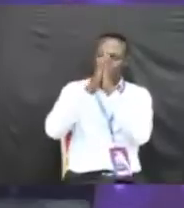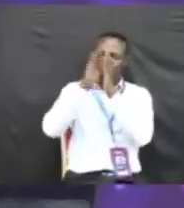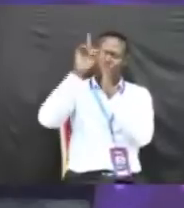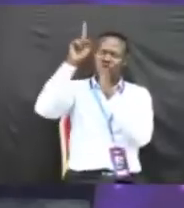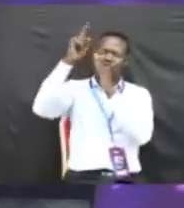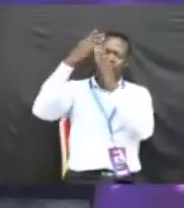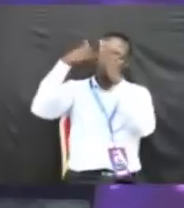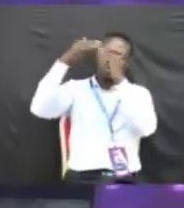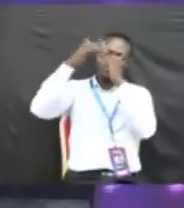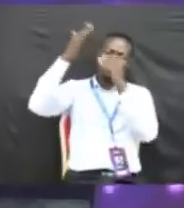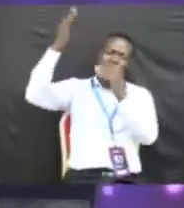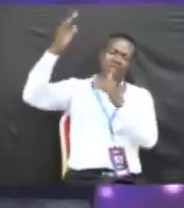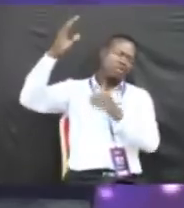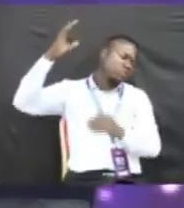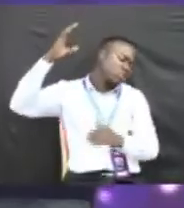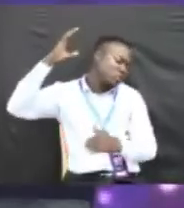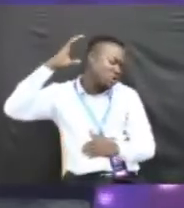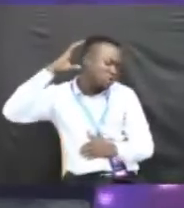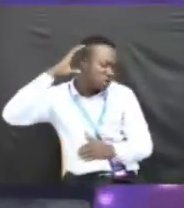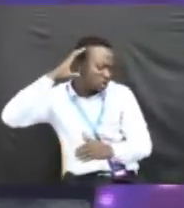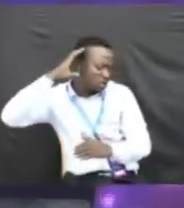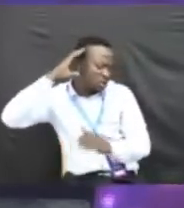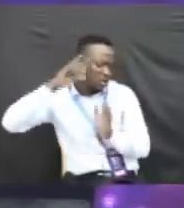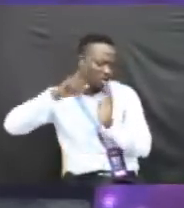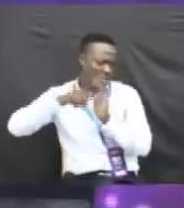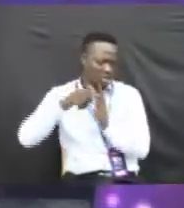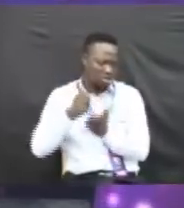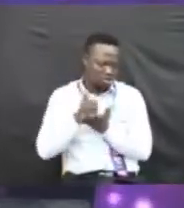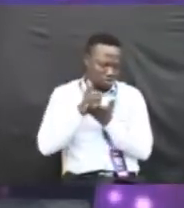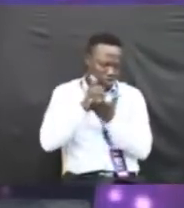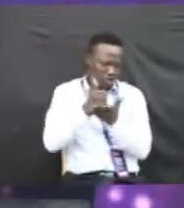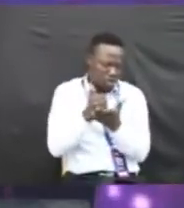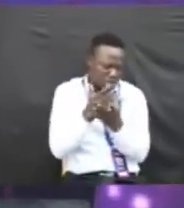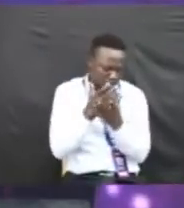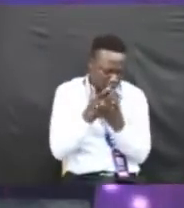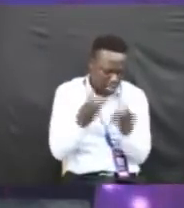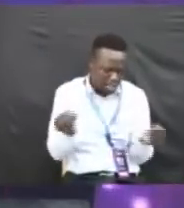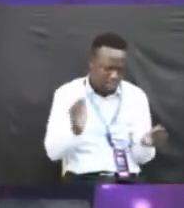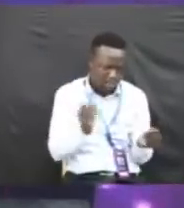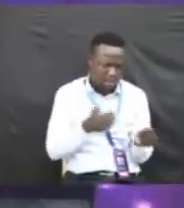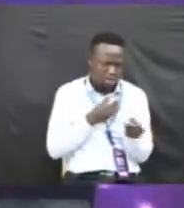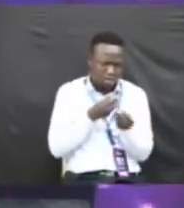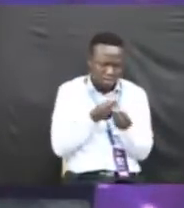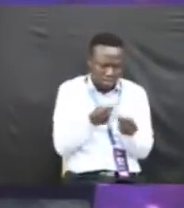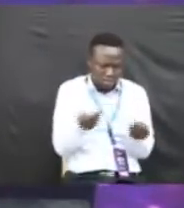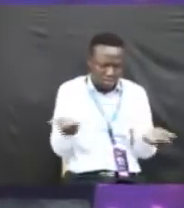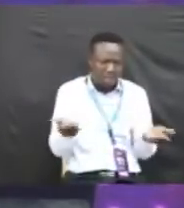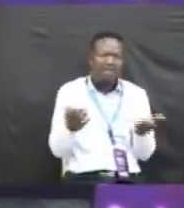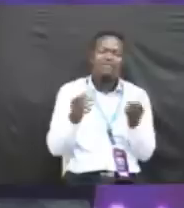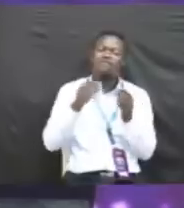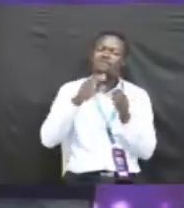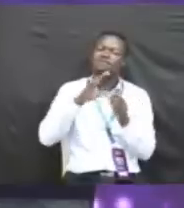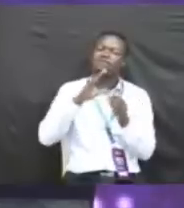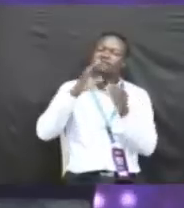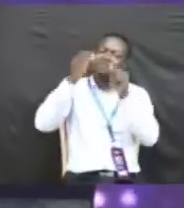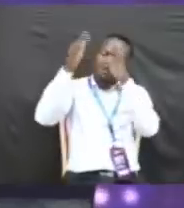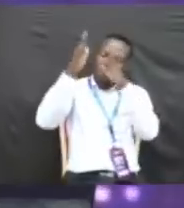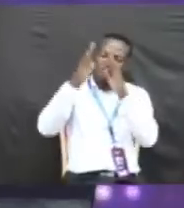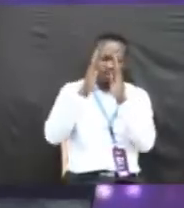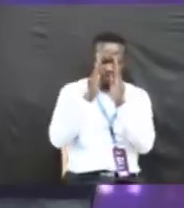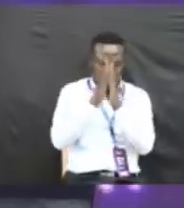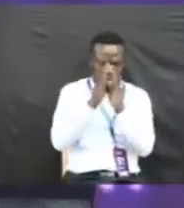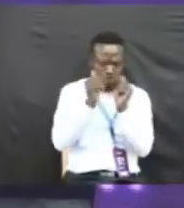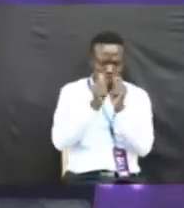above and you will heal our land. Father, we pray and with